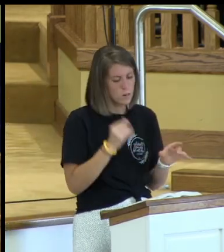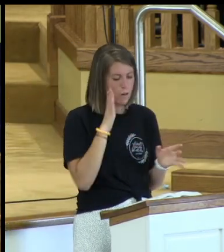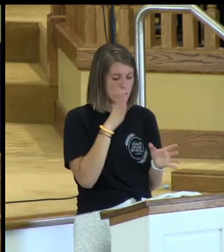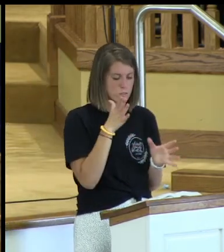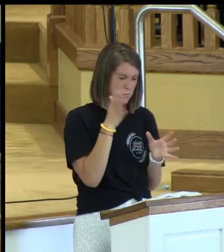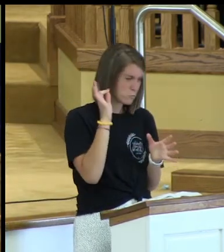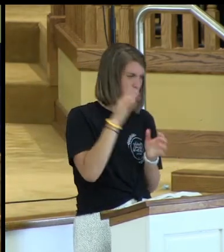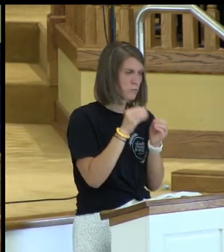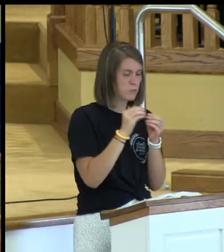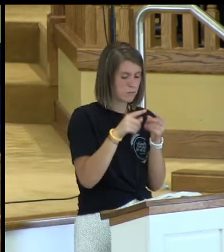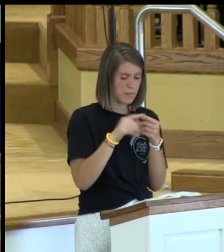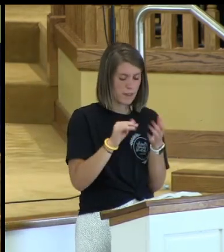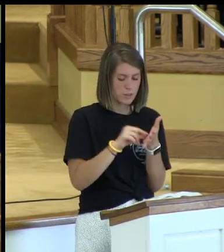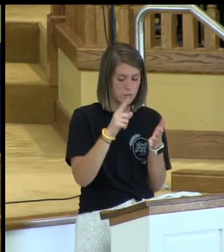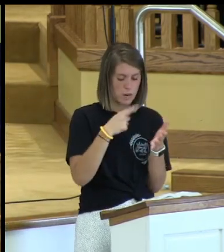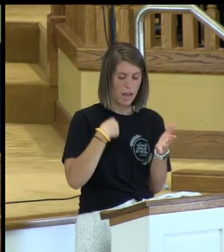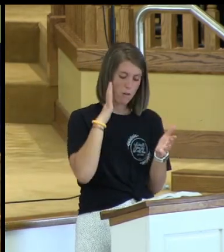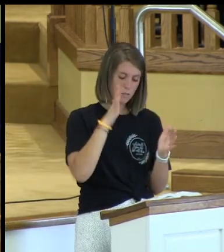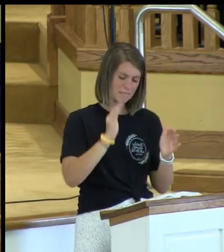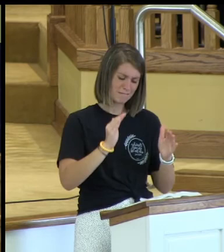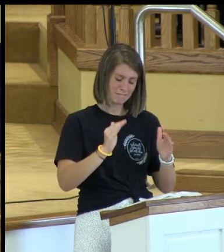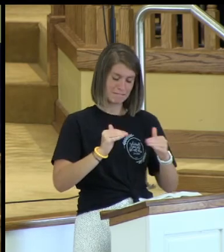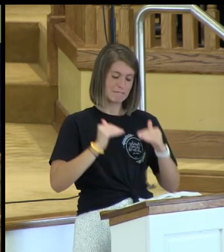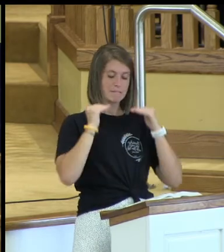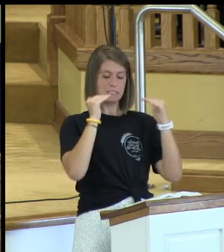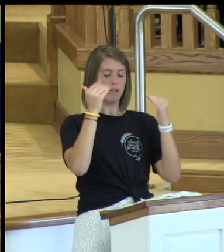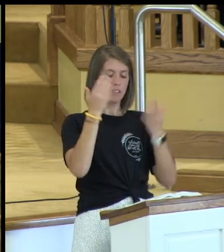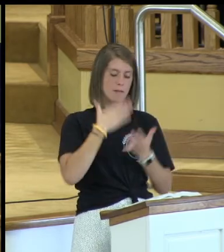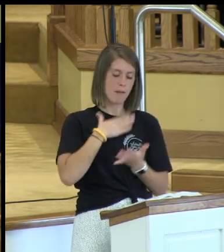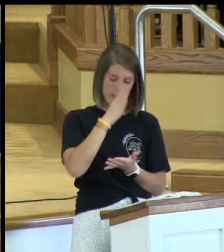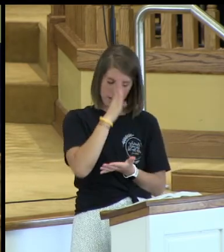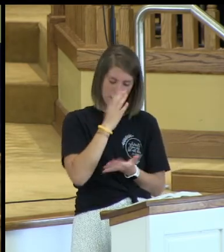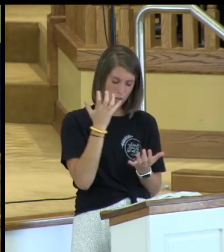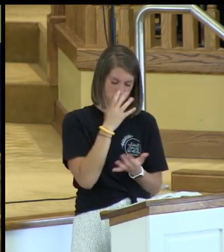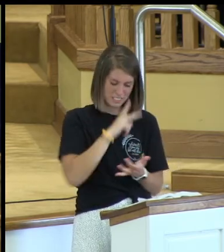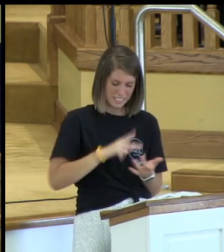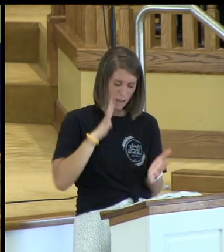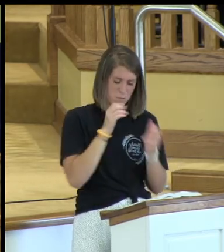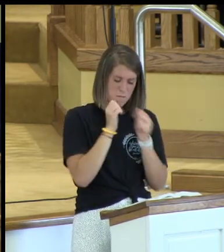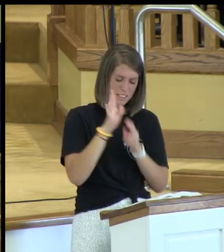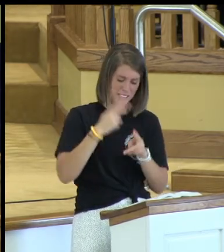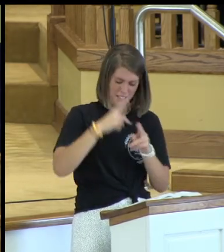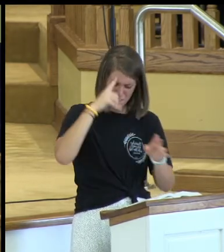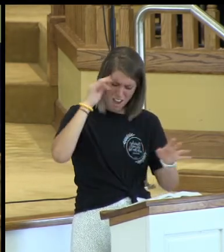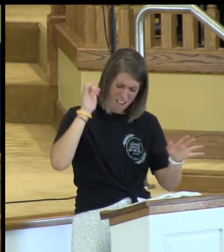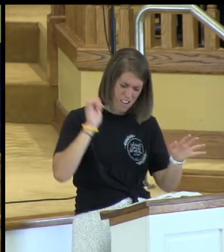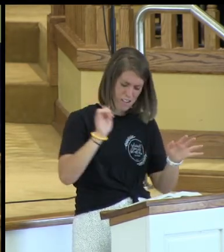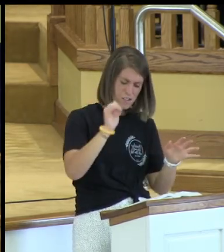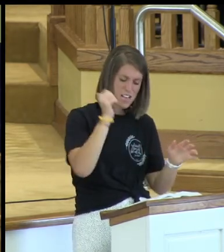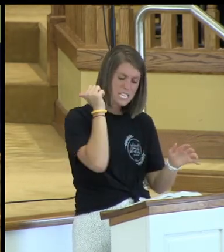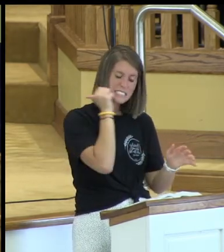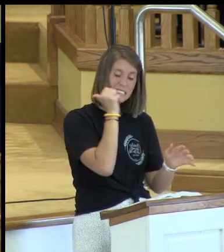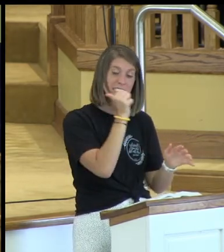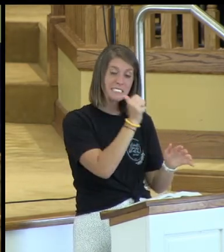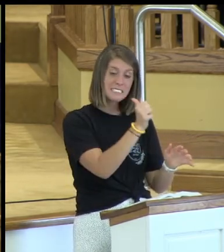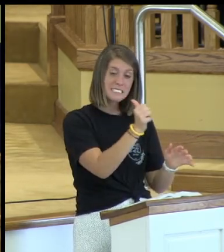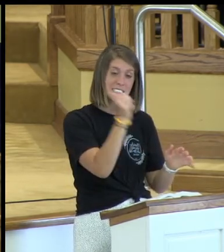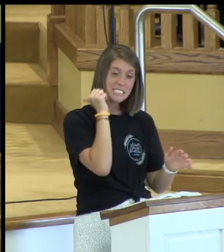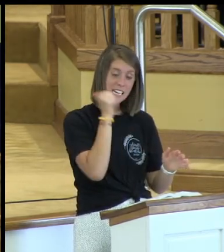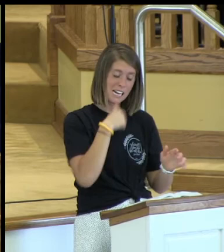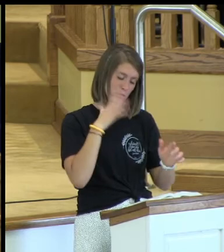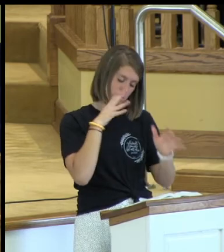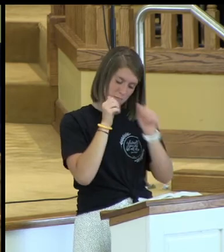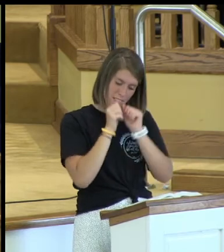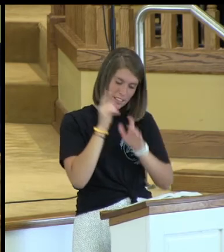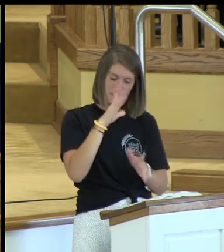into that more in the message. But look at verse 1. I will extol thee, my God, O King, and I will bless thy name forever and ever. Every day will I